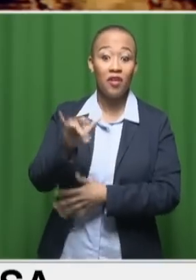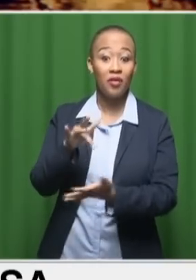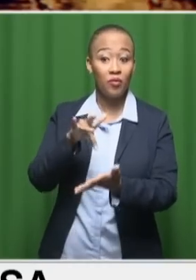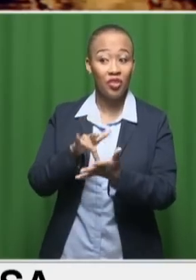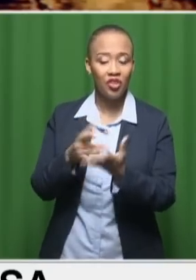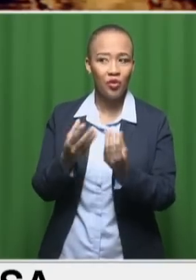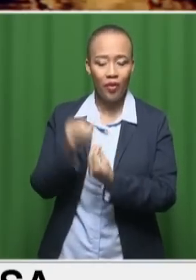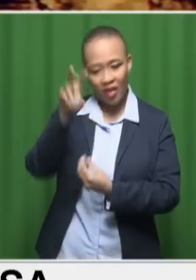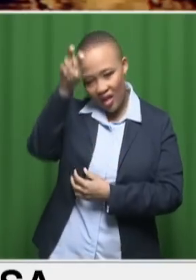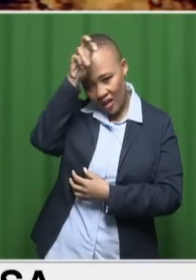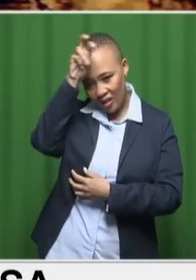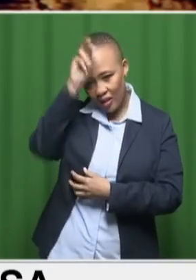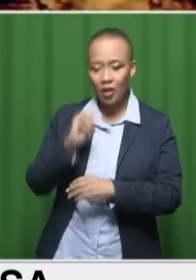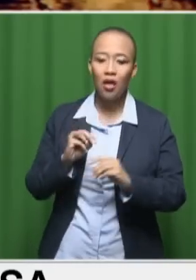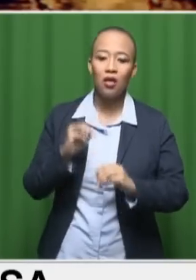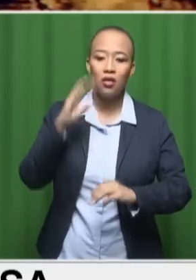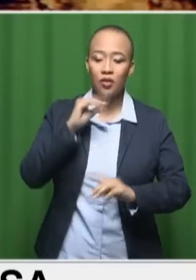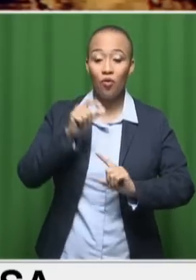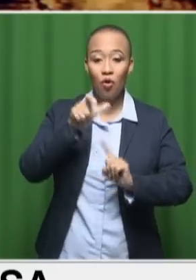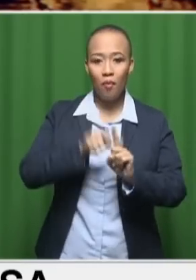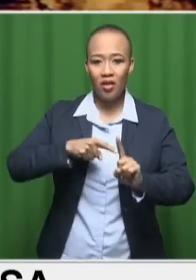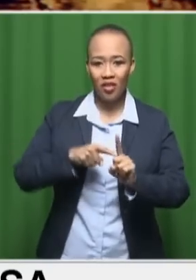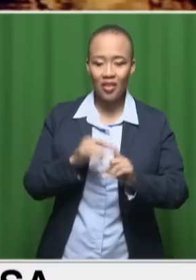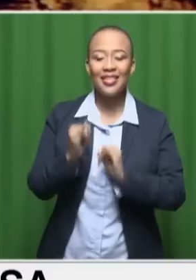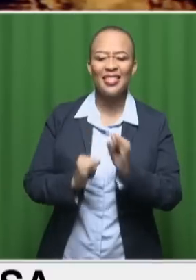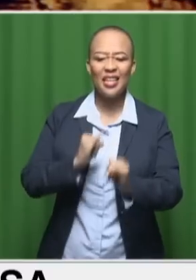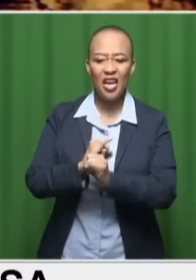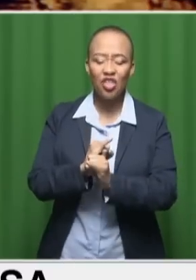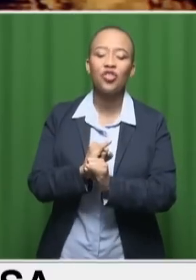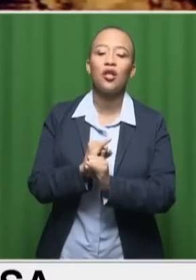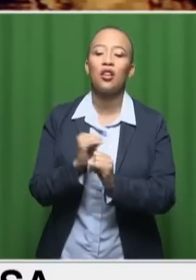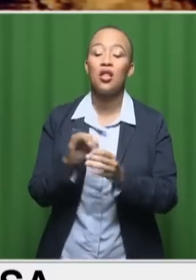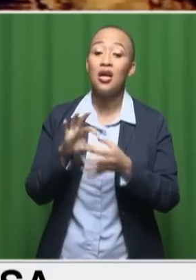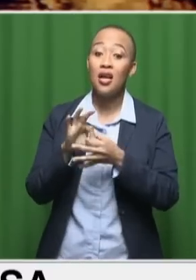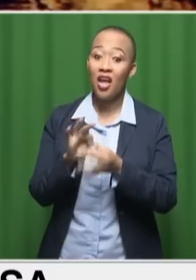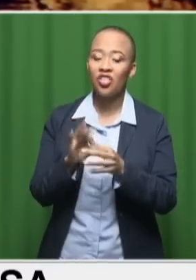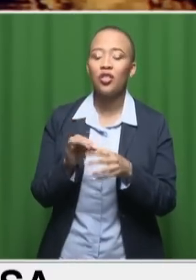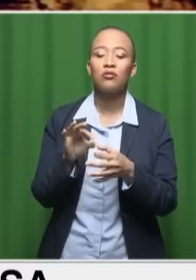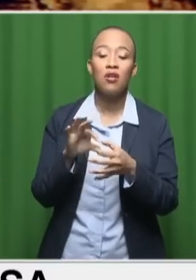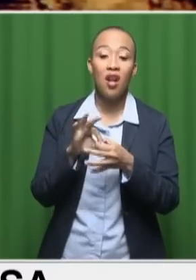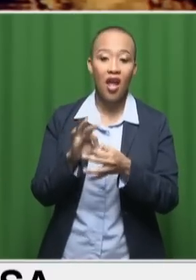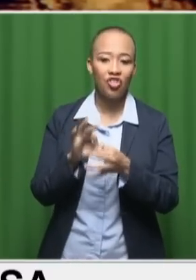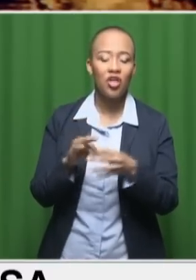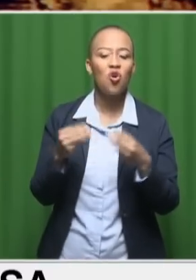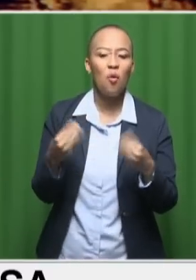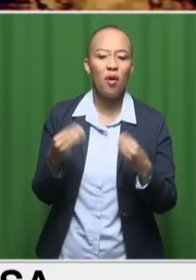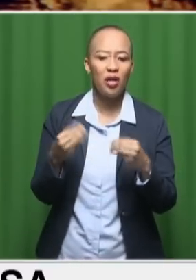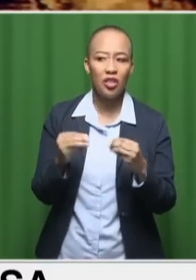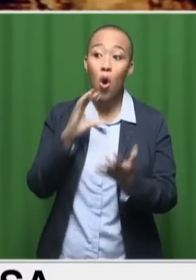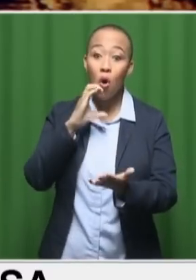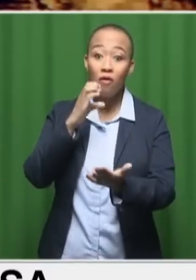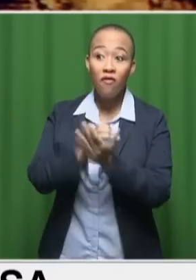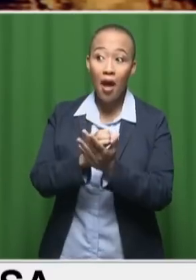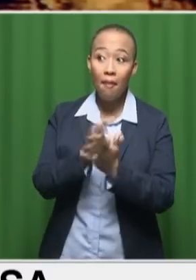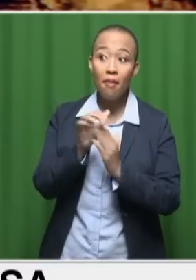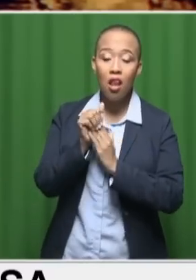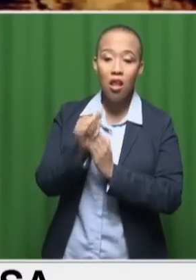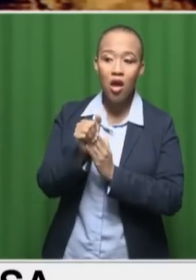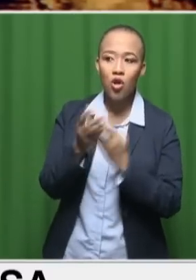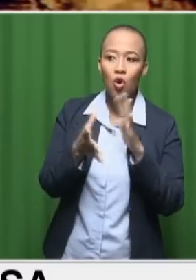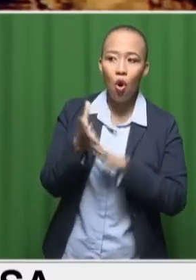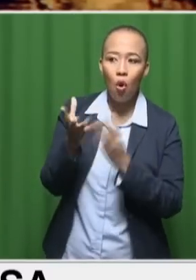the spokesperson for the Department of International Relations and Cooperation could not confirm who will lead the envoy. The